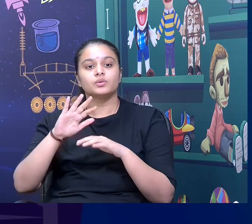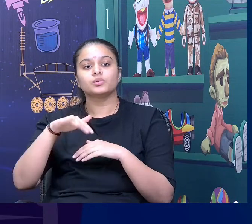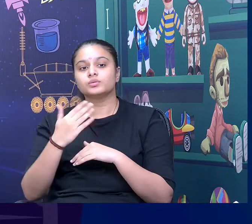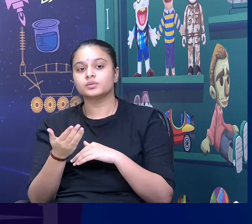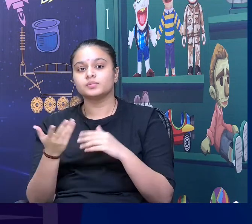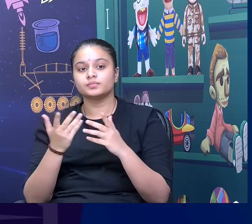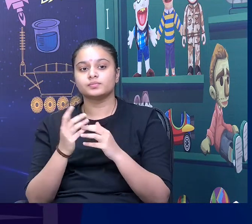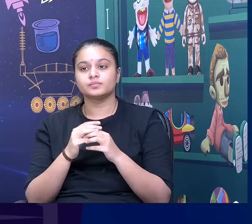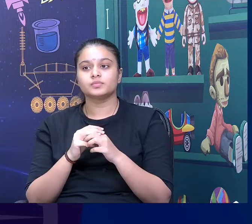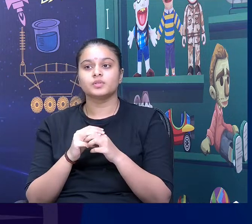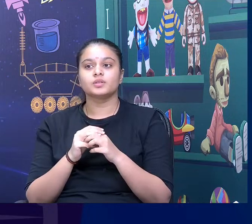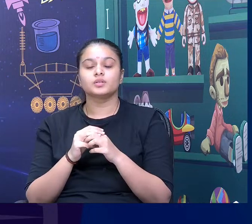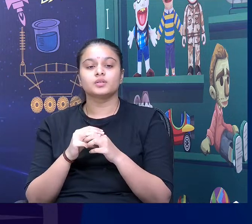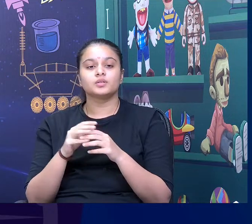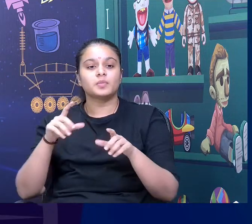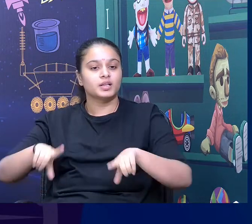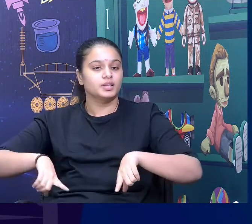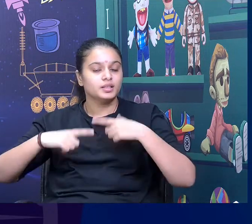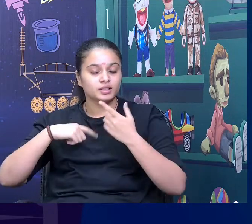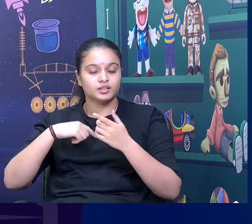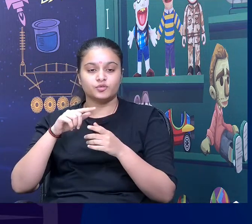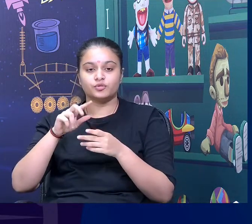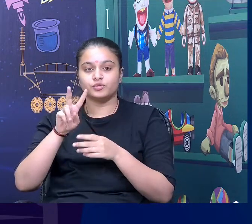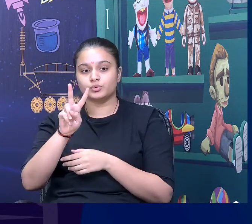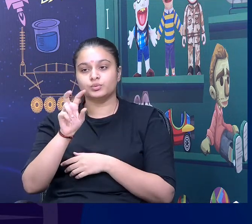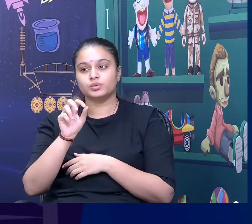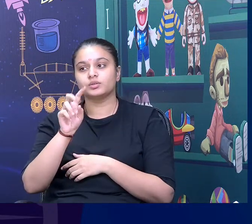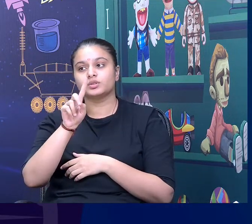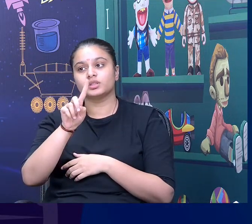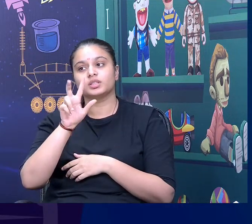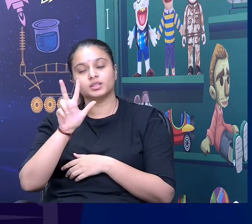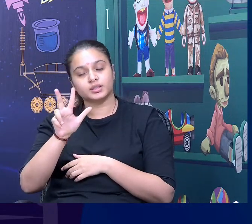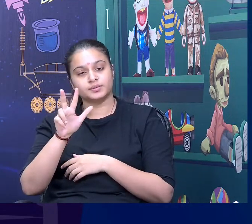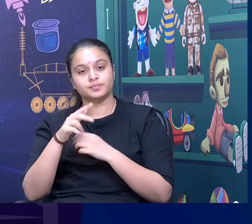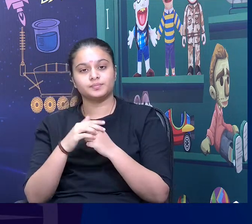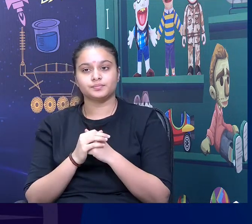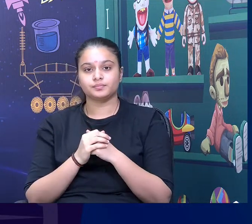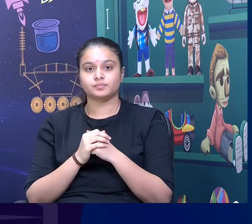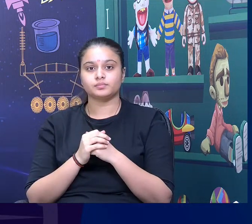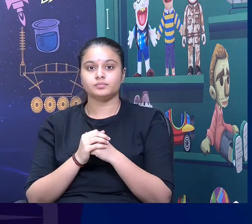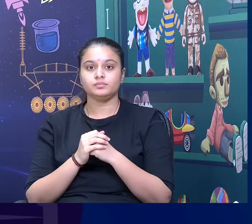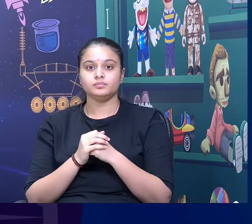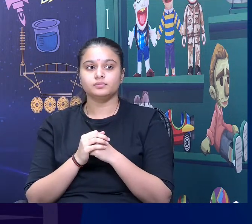eventually went on to live till the year 2018.